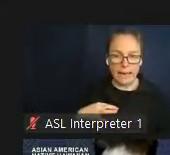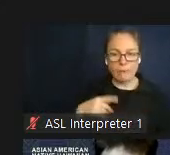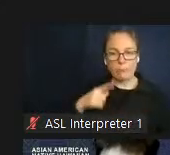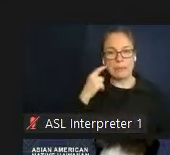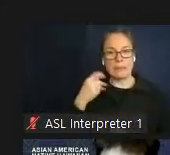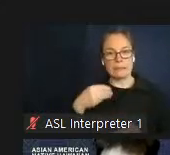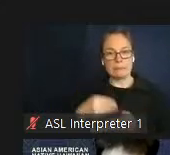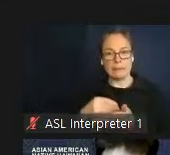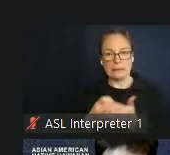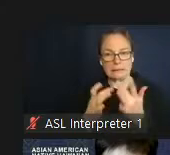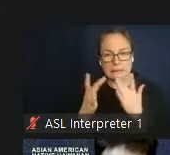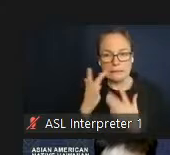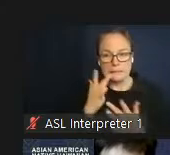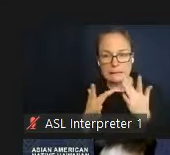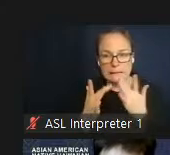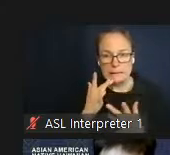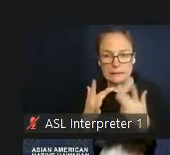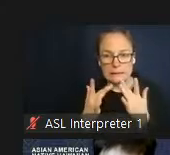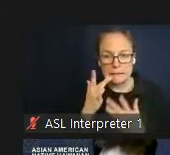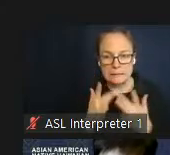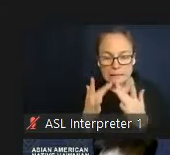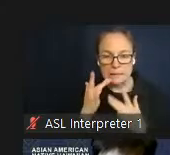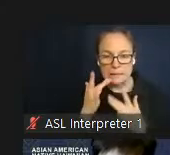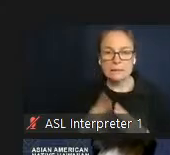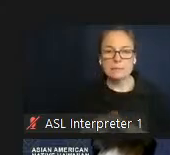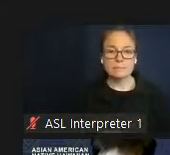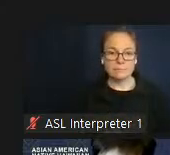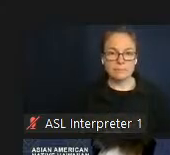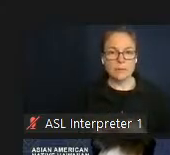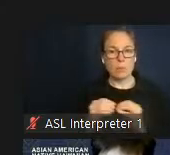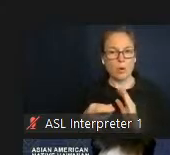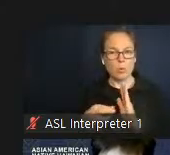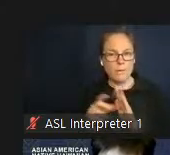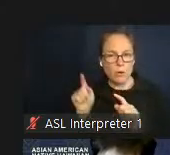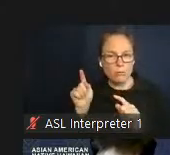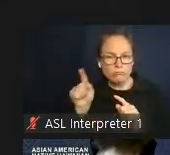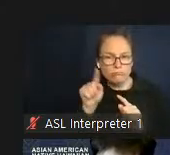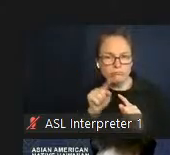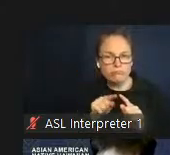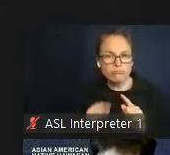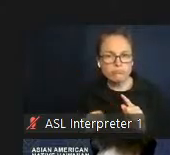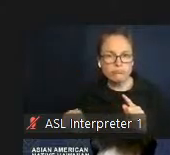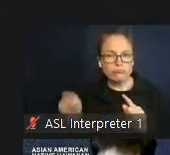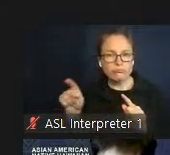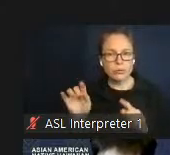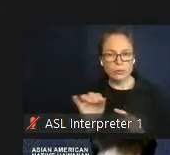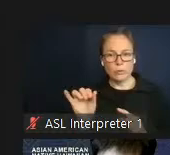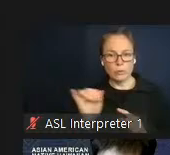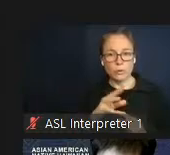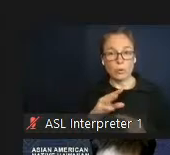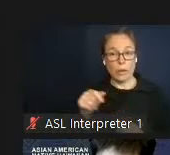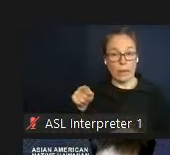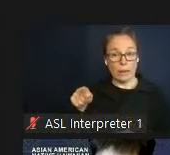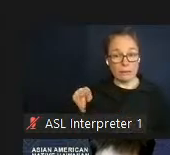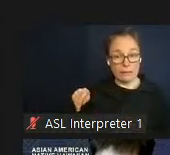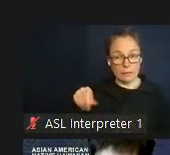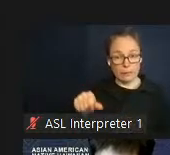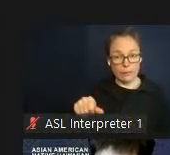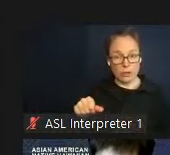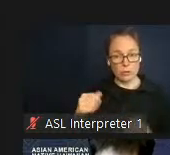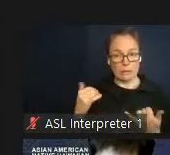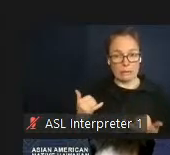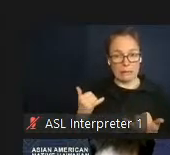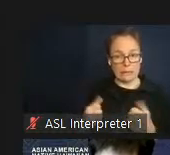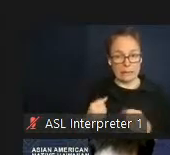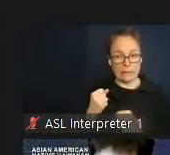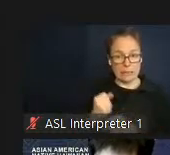with other areas as well. Also wanted to point out that the expenditures this year, we have